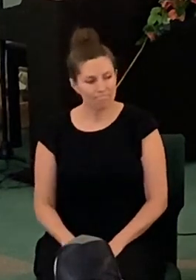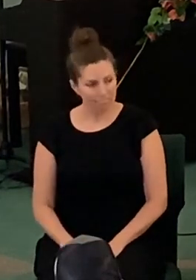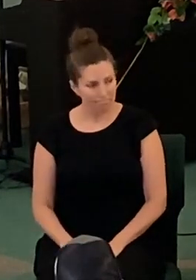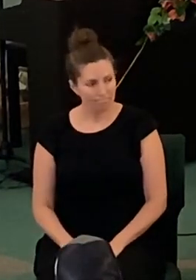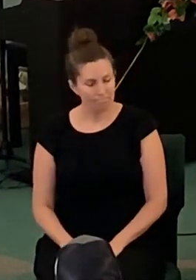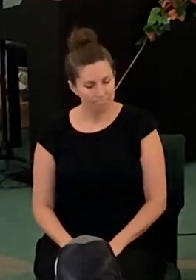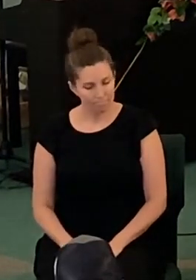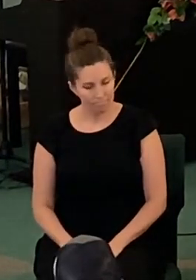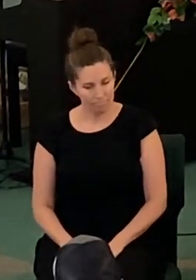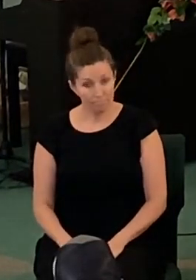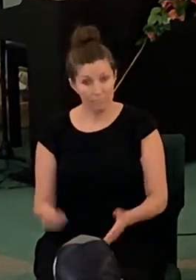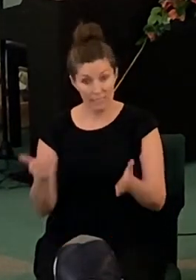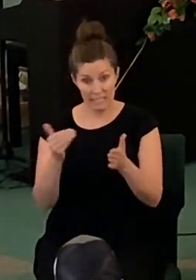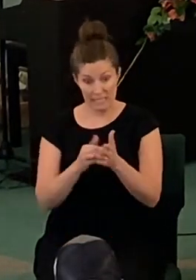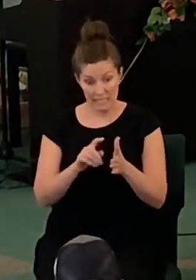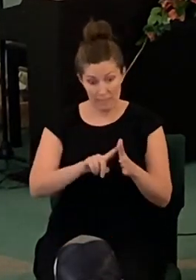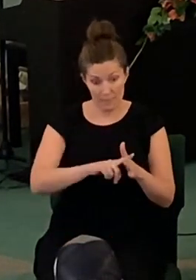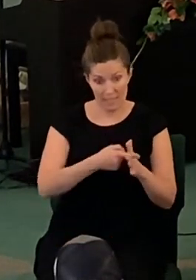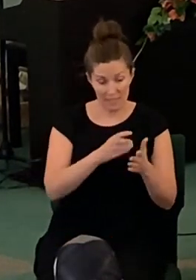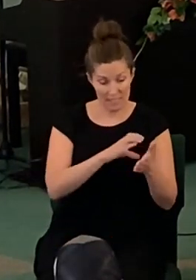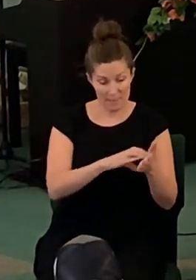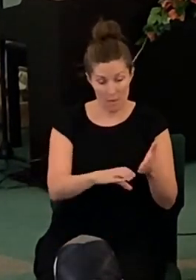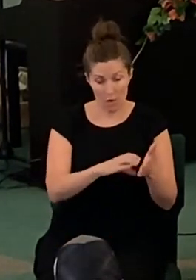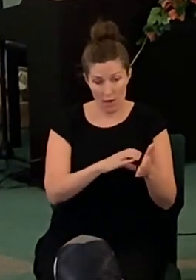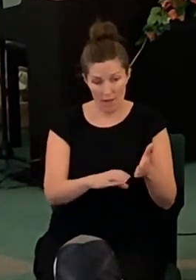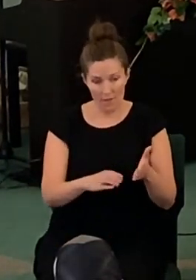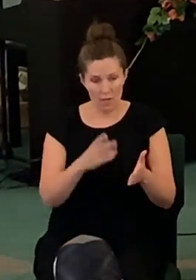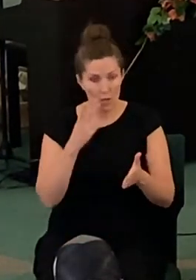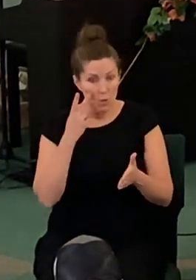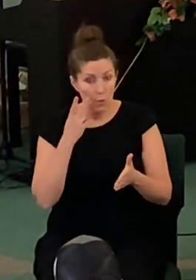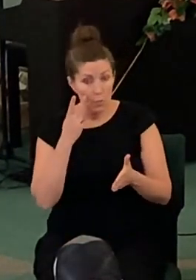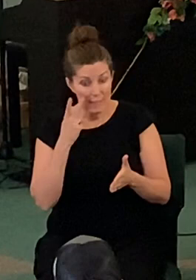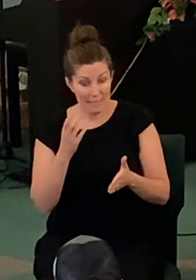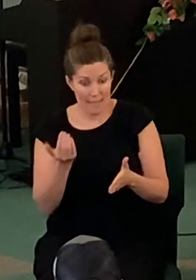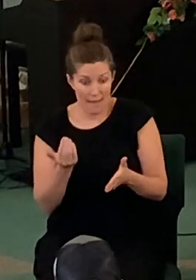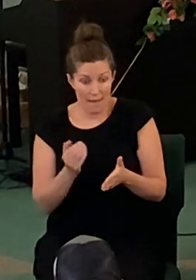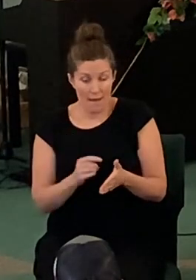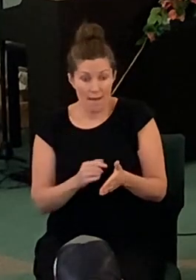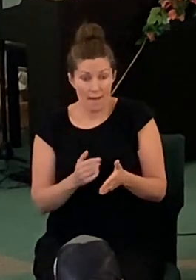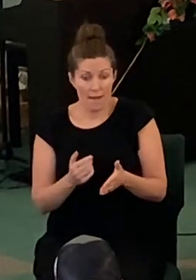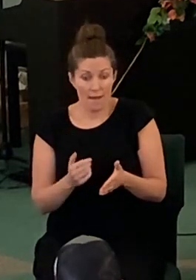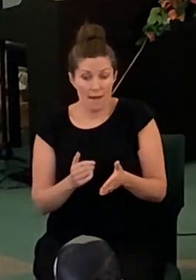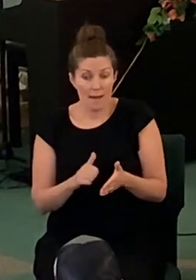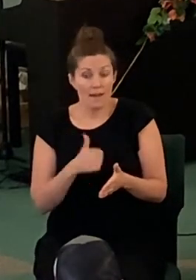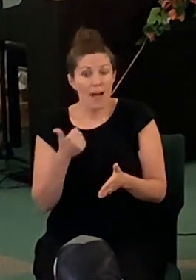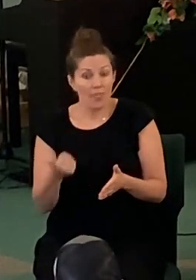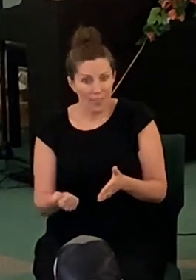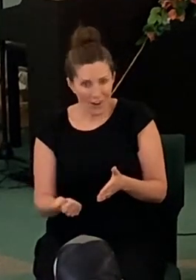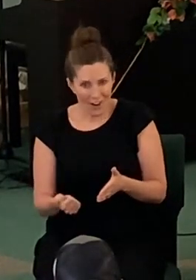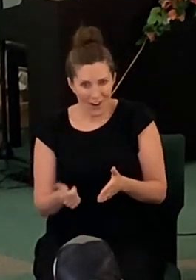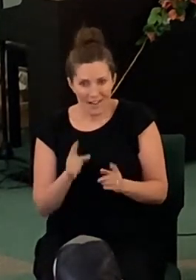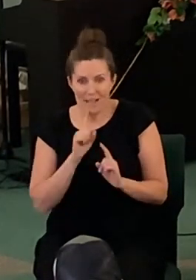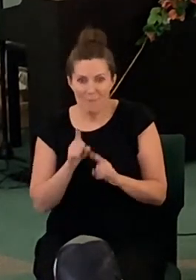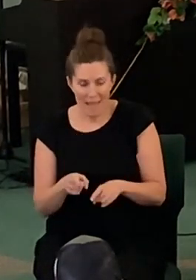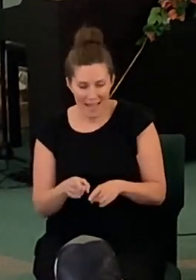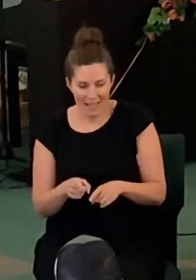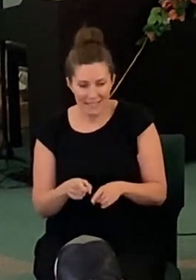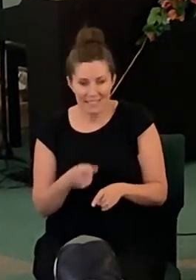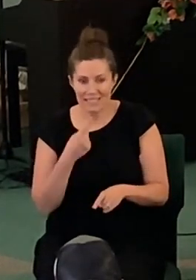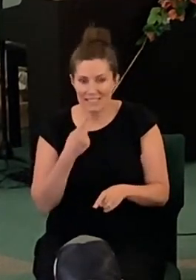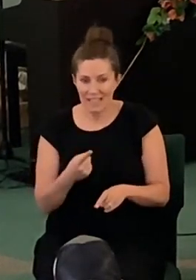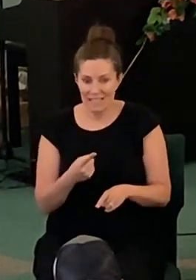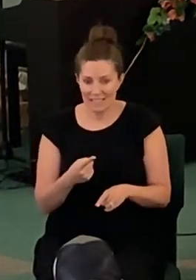of this paragraph, we see another command from Peter where he talks about our reverence that we should have for God. And he says,